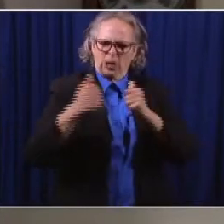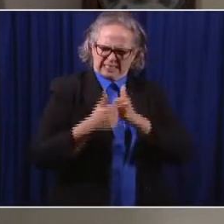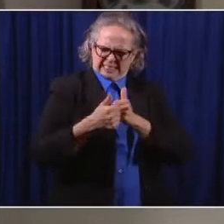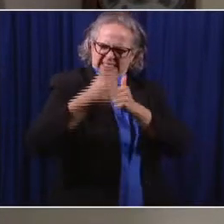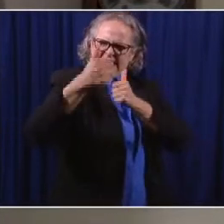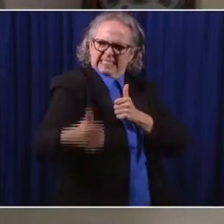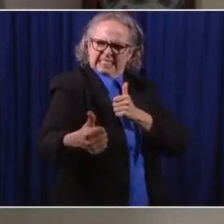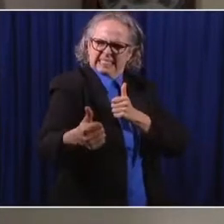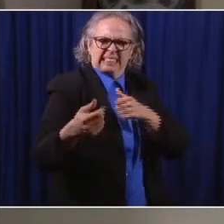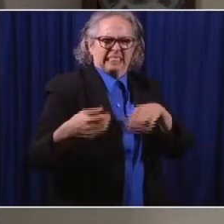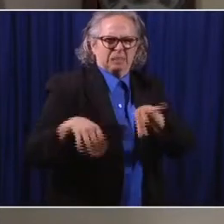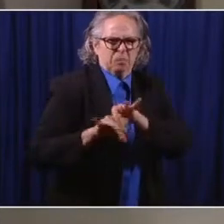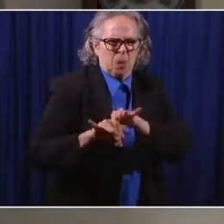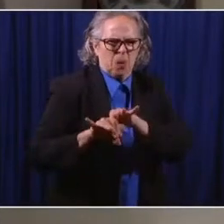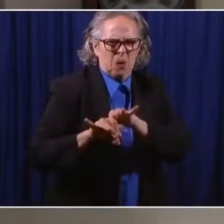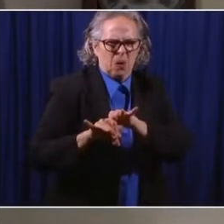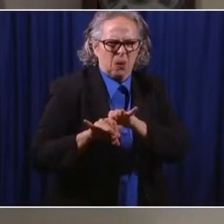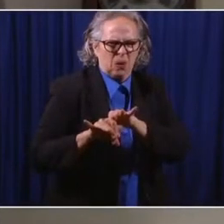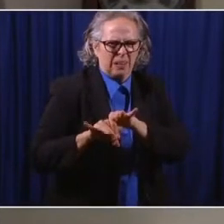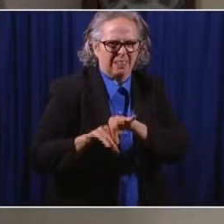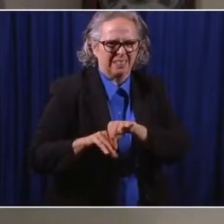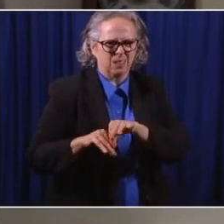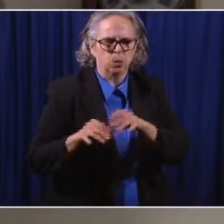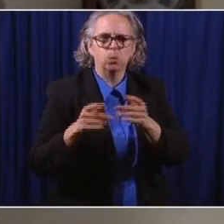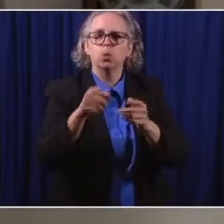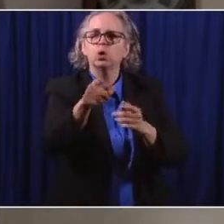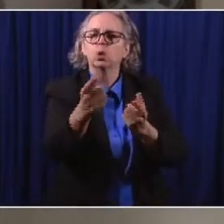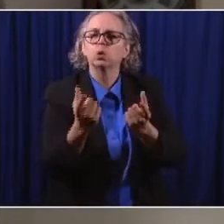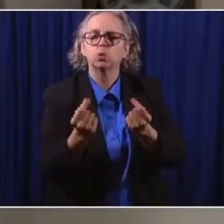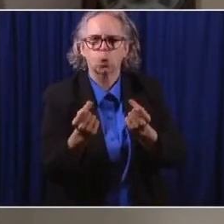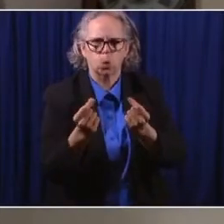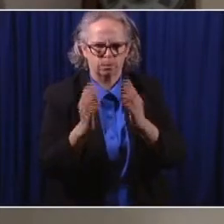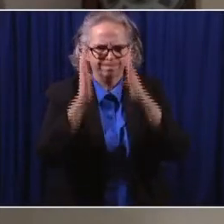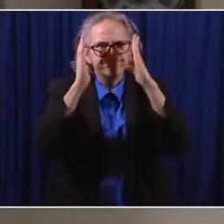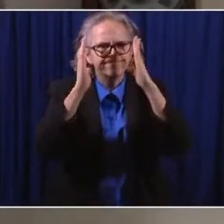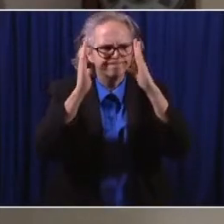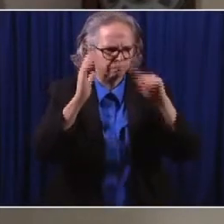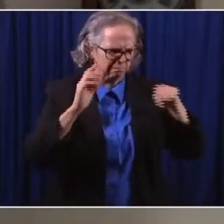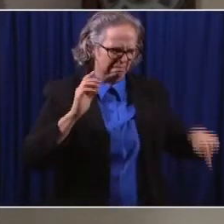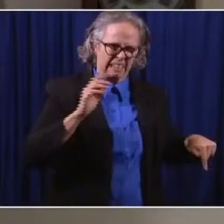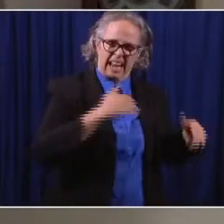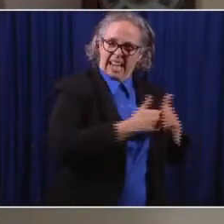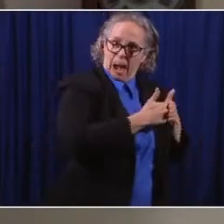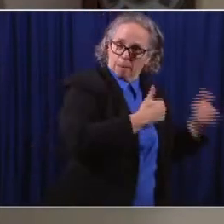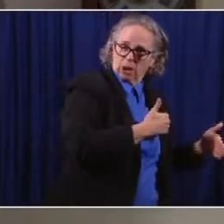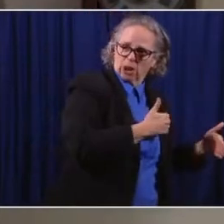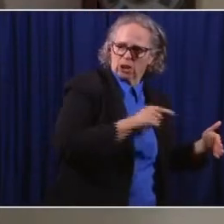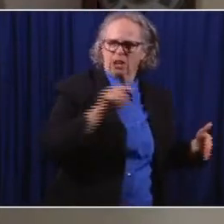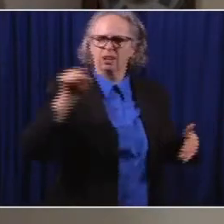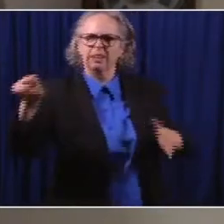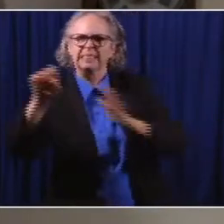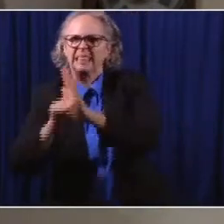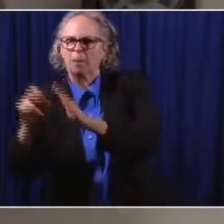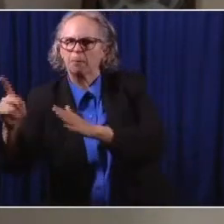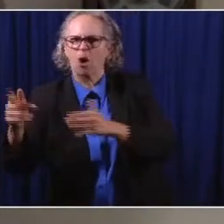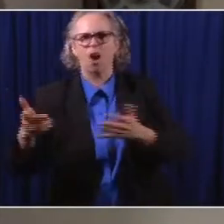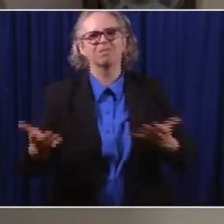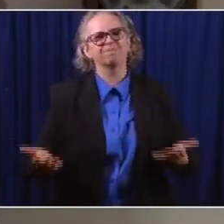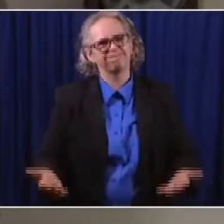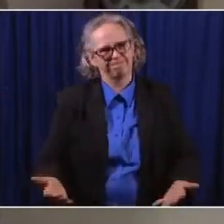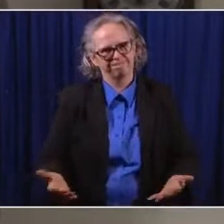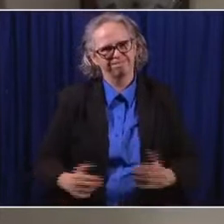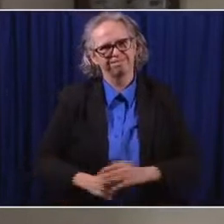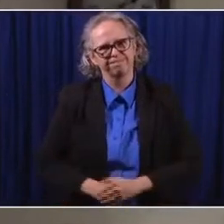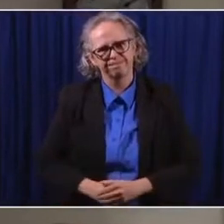what you do, what we all do when we get there. I want to show a chart. One of the things that we have